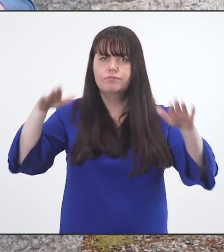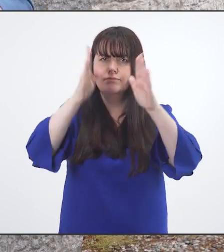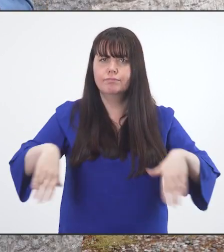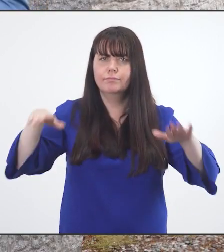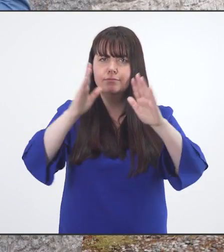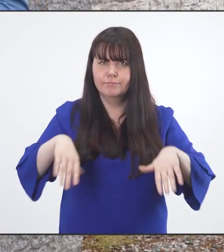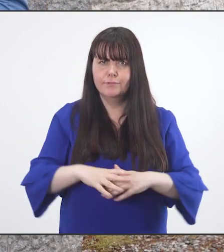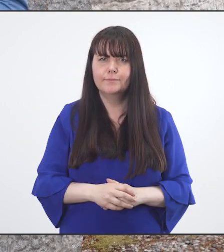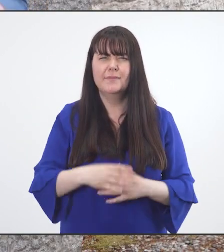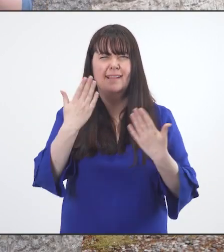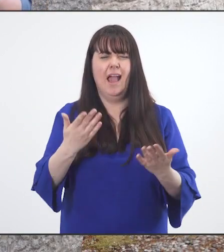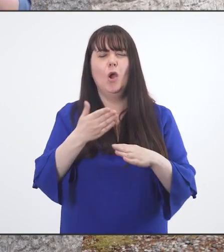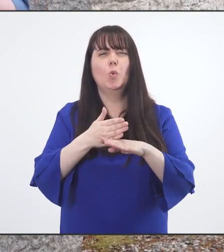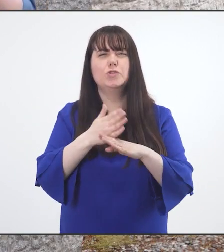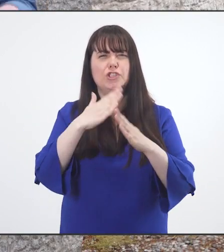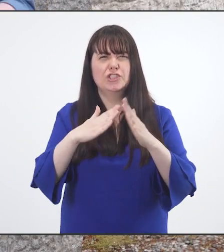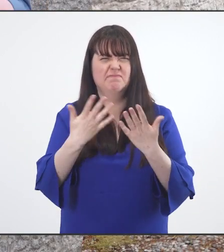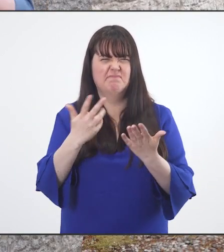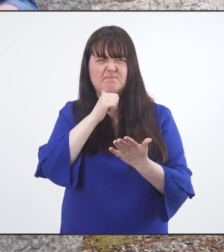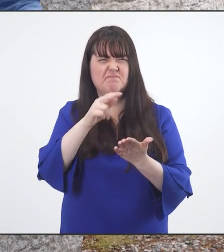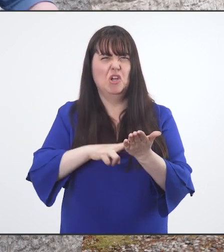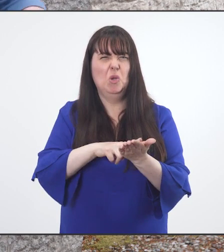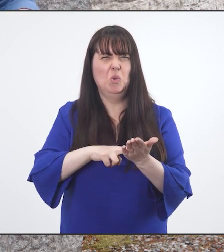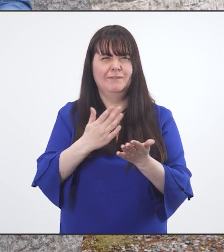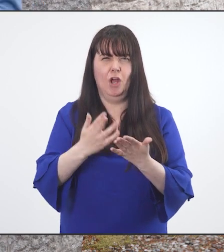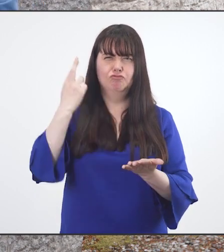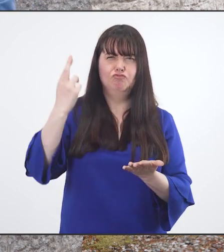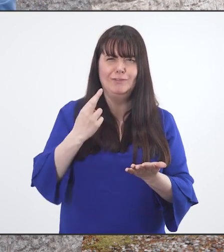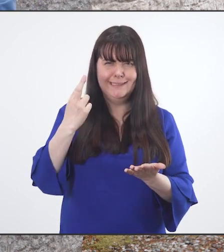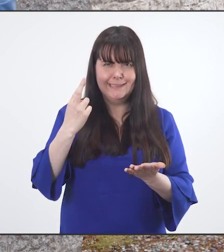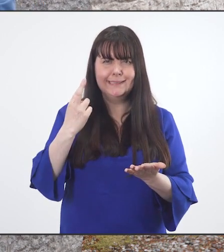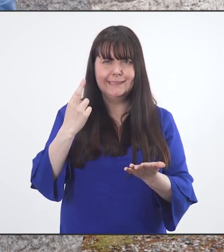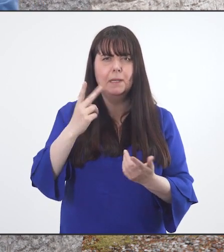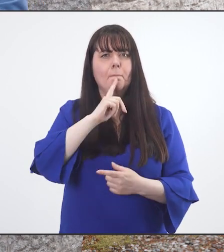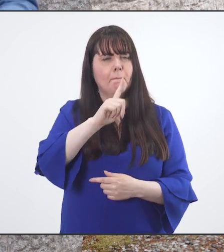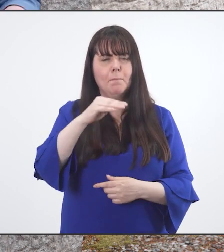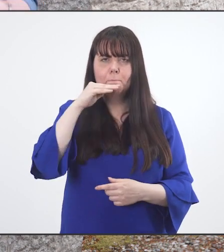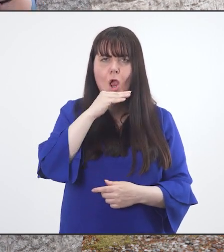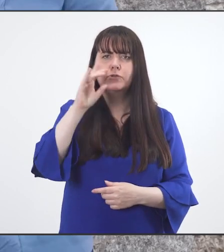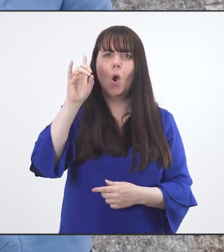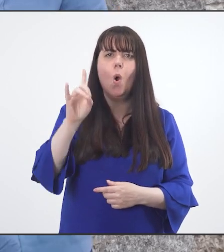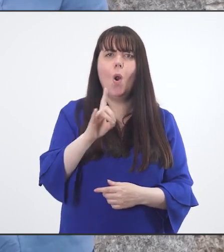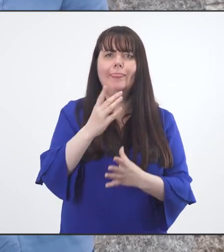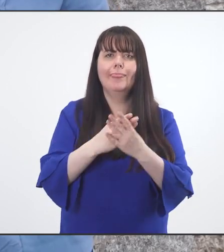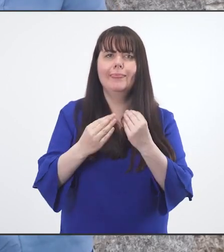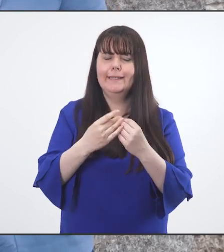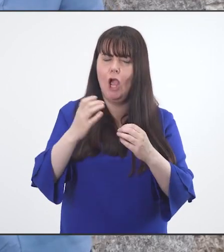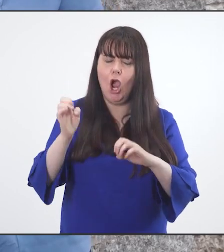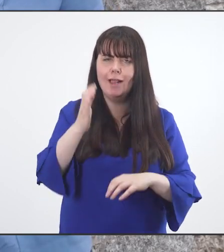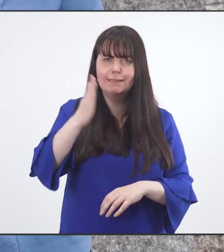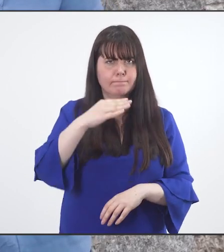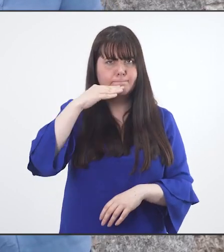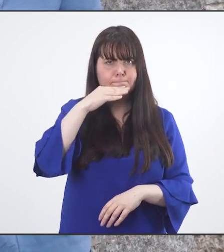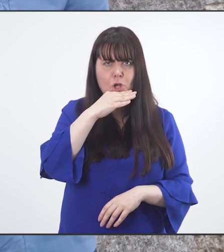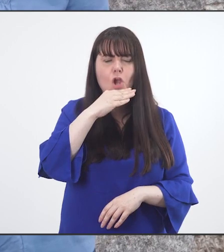probably clad with shingles, the steep pitch necessary to send off the rainwater. Now, when that timber church was no longer fit